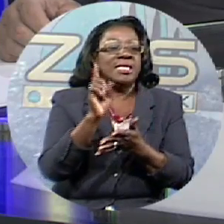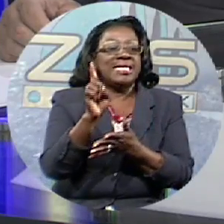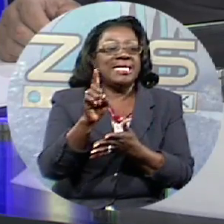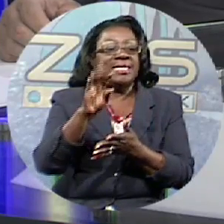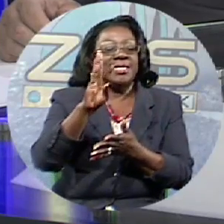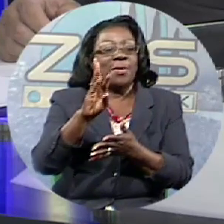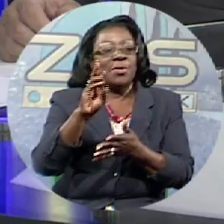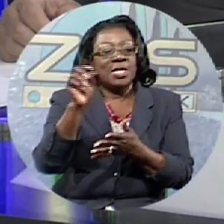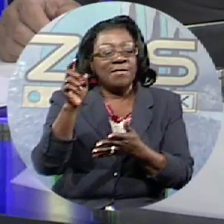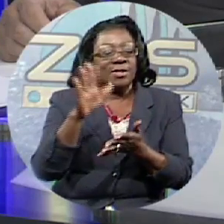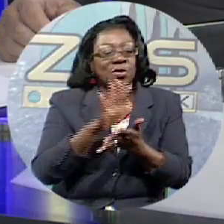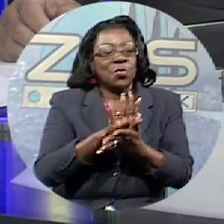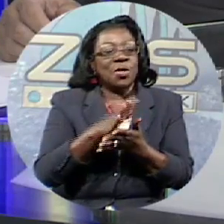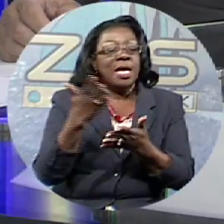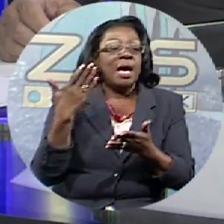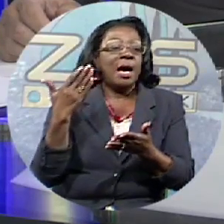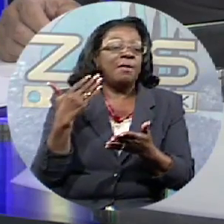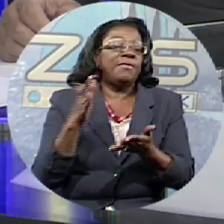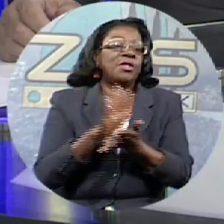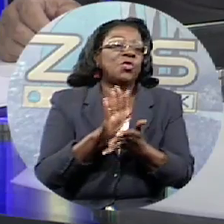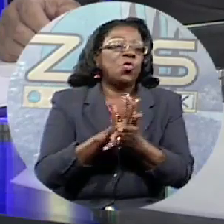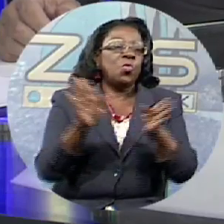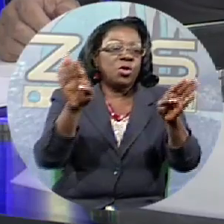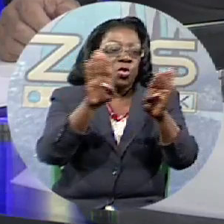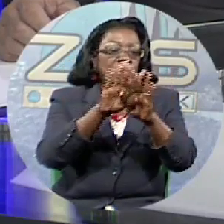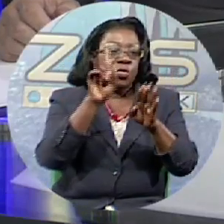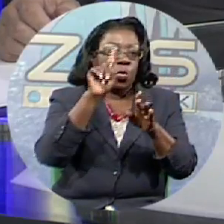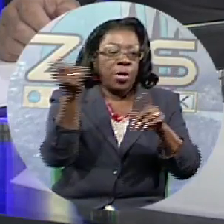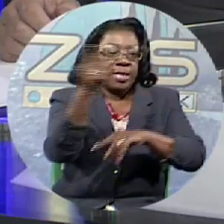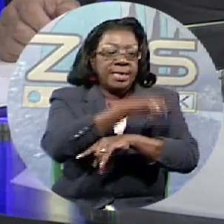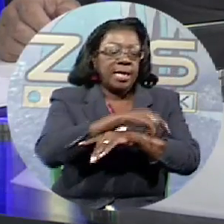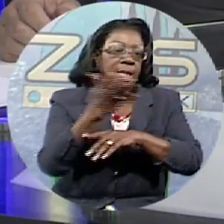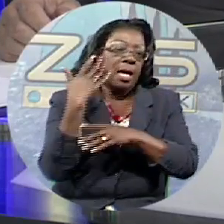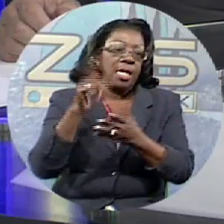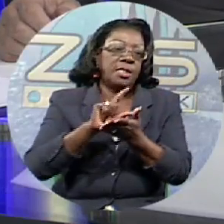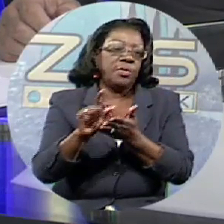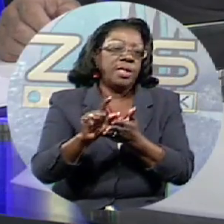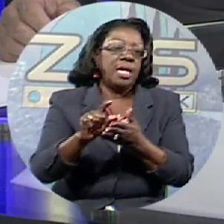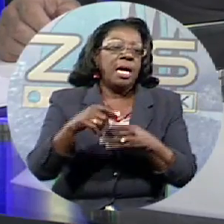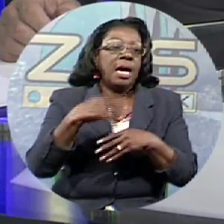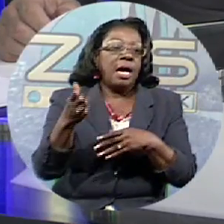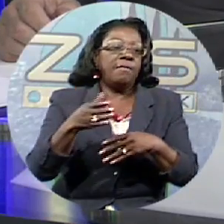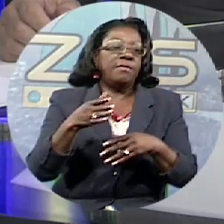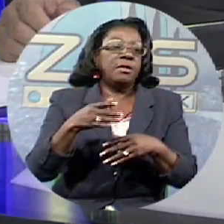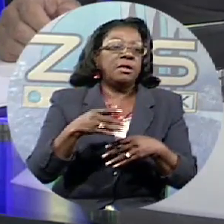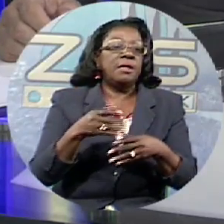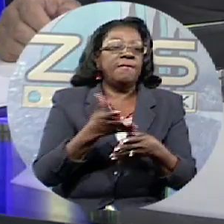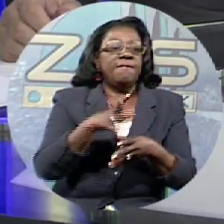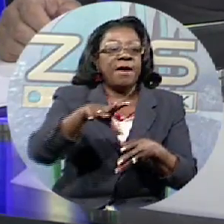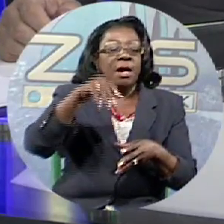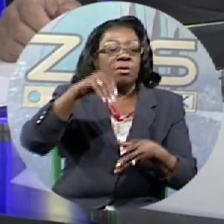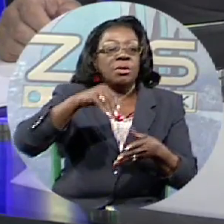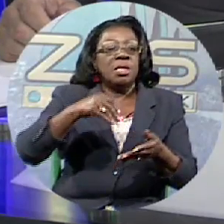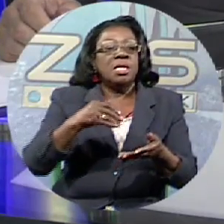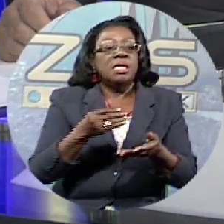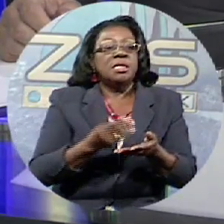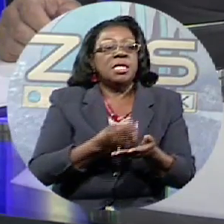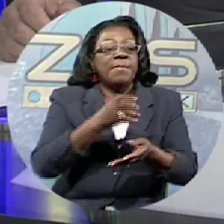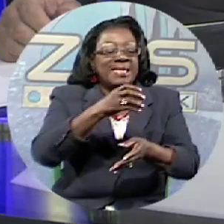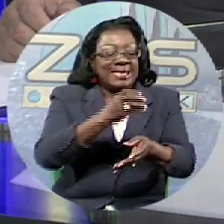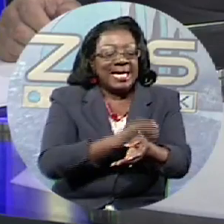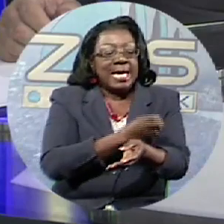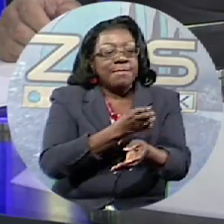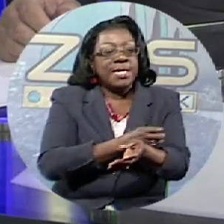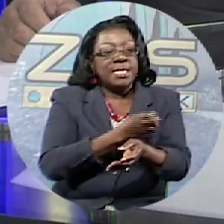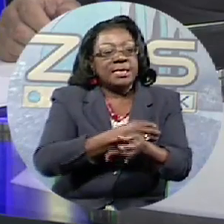This following the school closing its doors one day last week after officials confirmed several cases of scabies. Yes, Carla